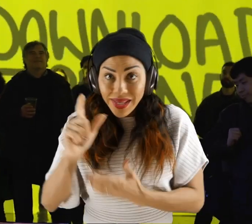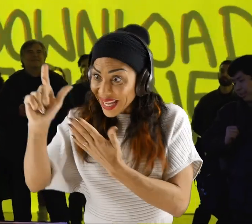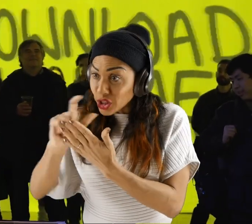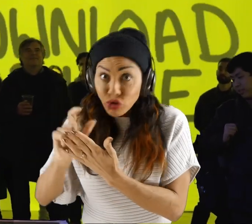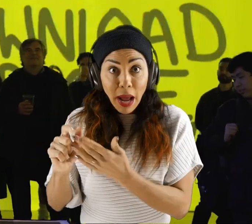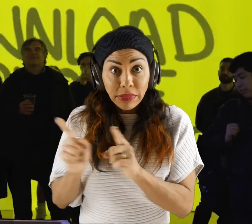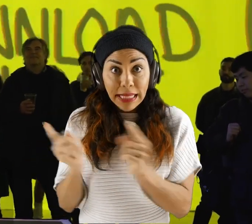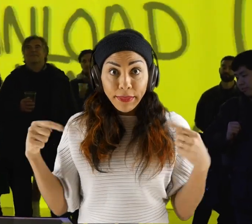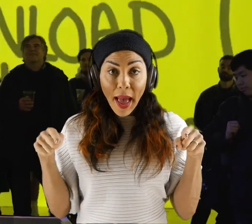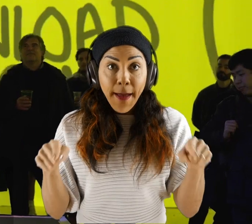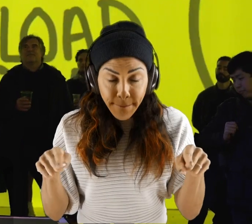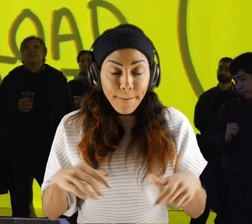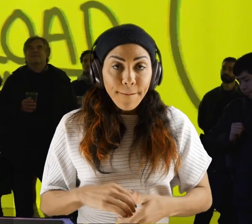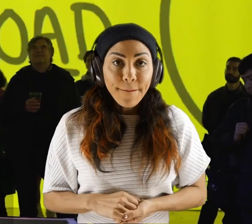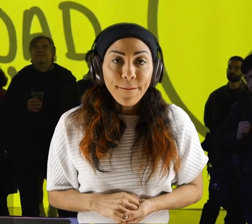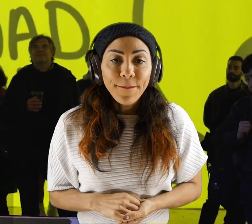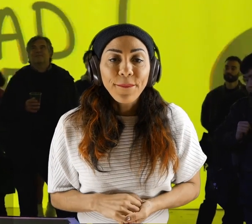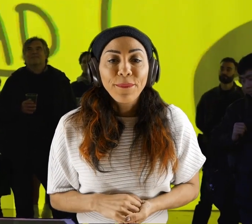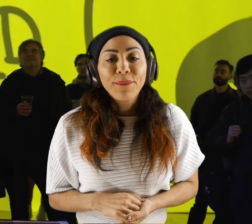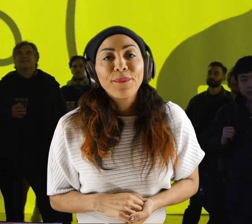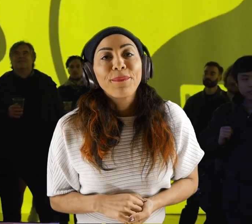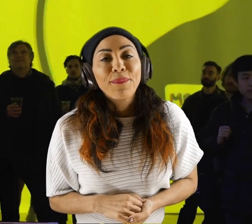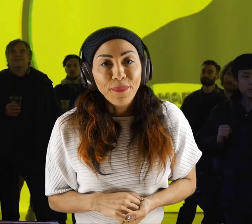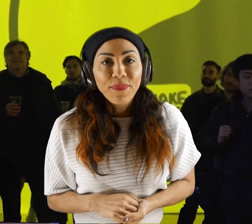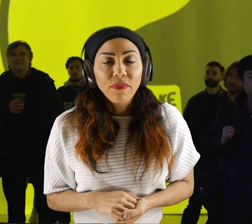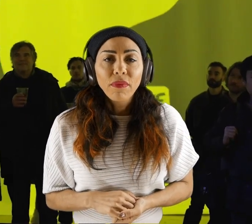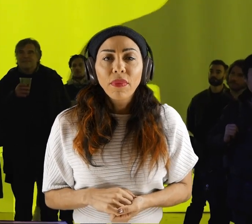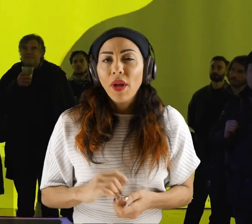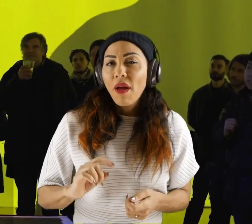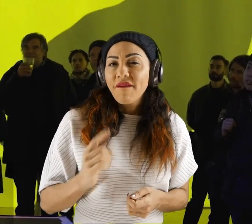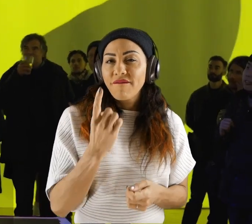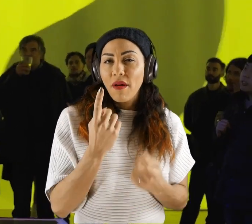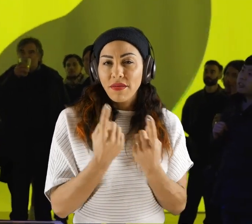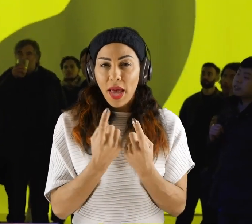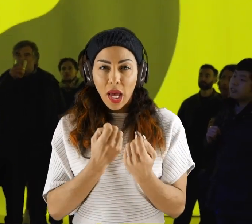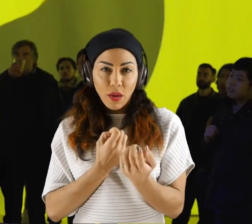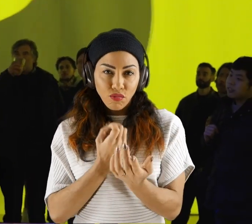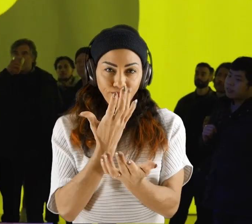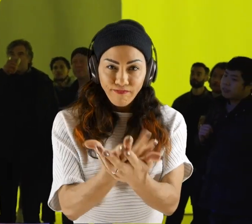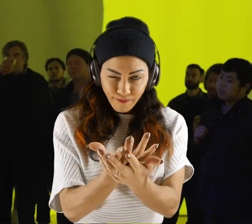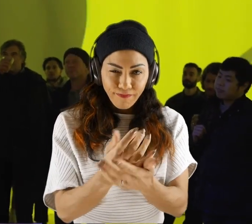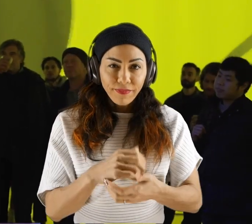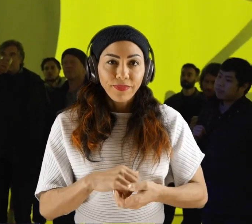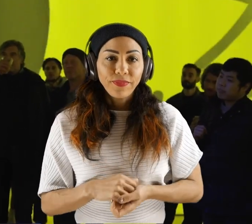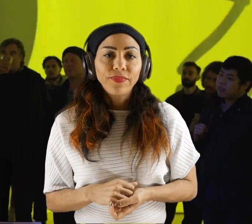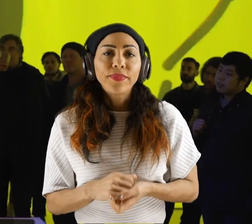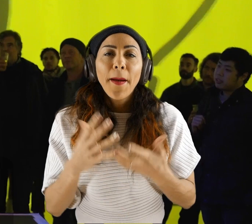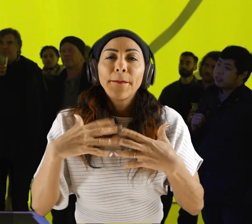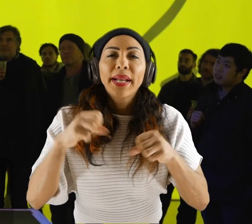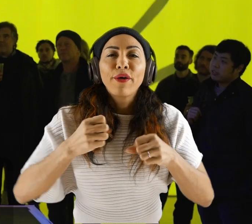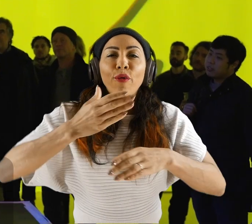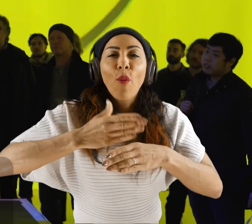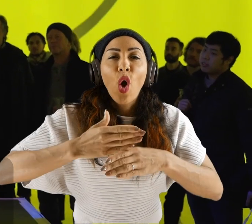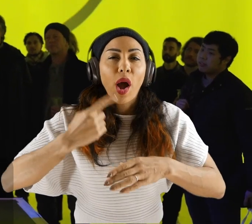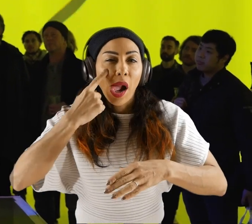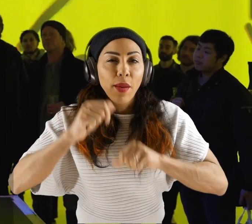at the same time. The first thing I'm going to share or show is the beginnings